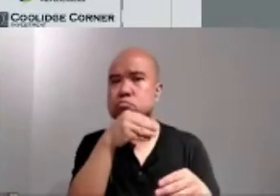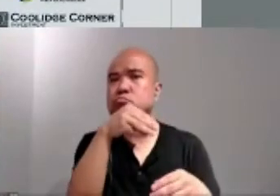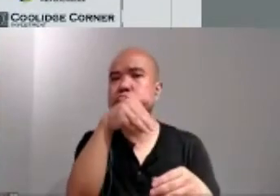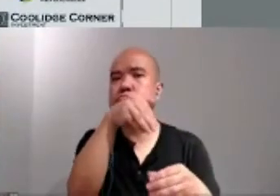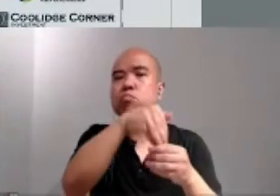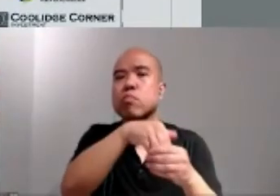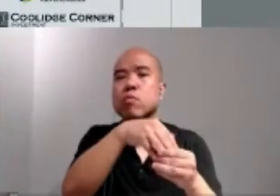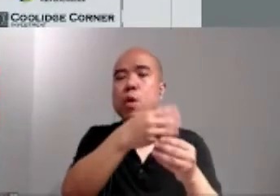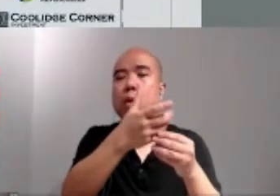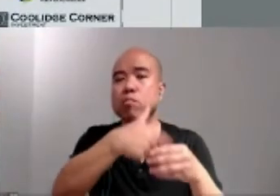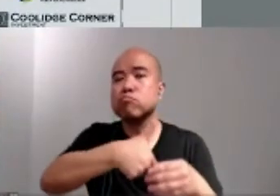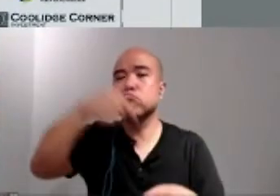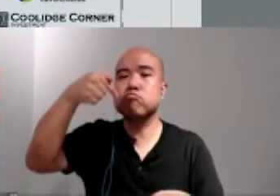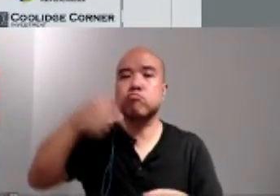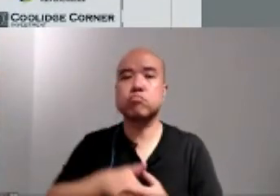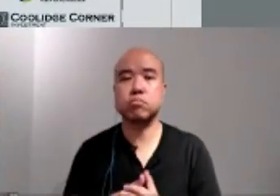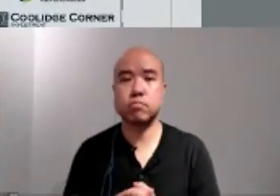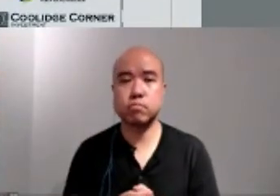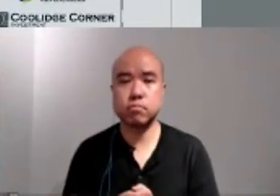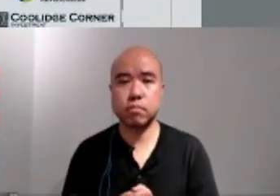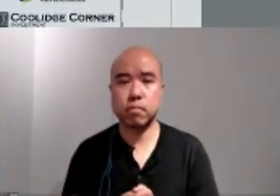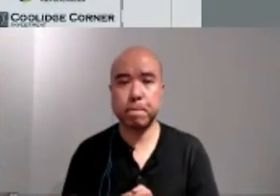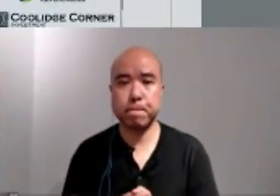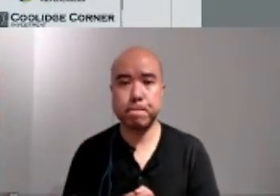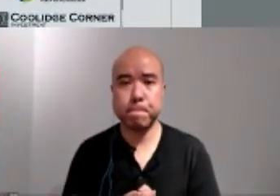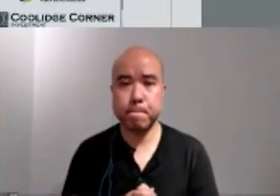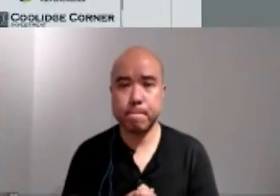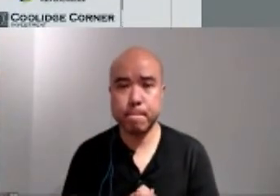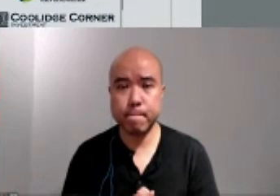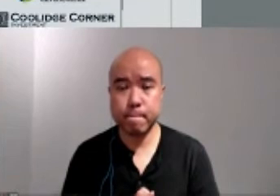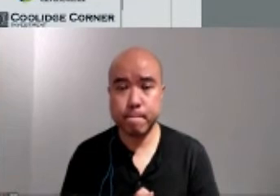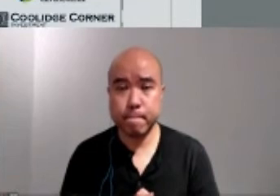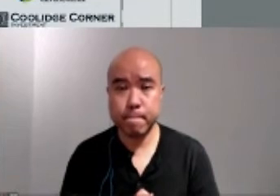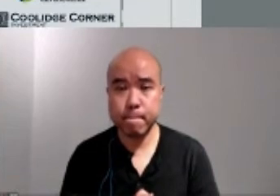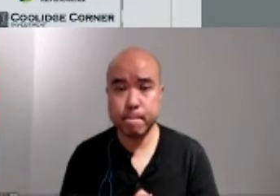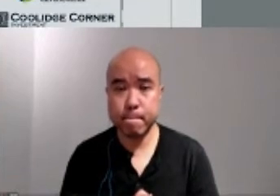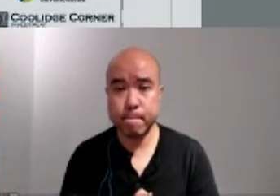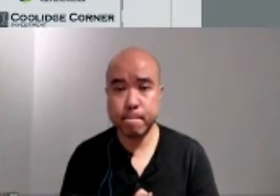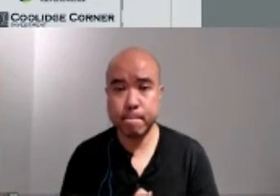for potential and early stage entrepreneurs. Underdogs has trained about